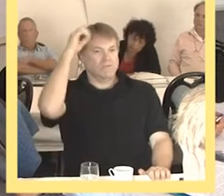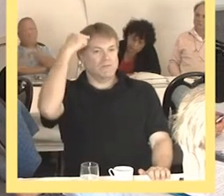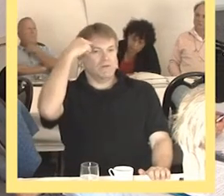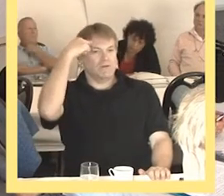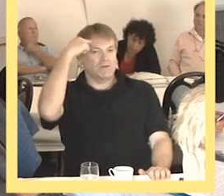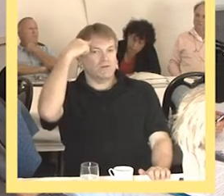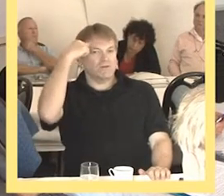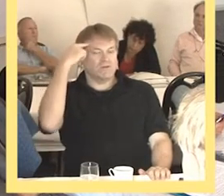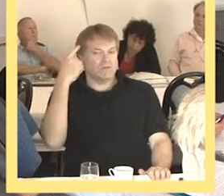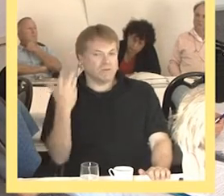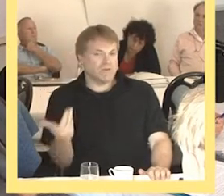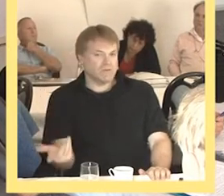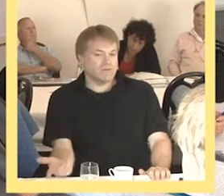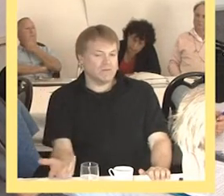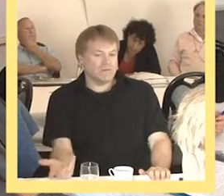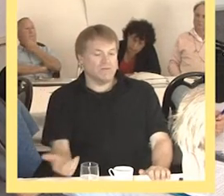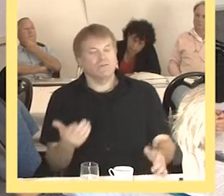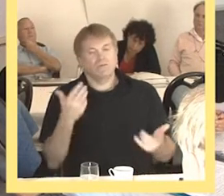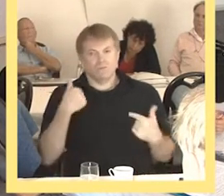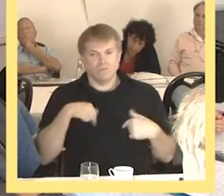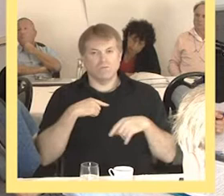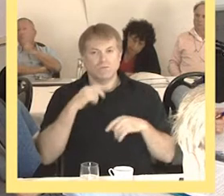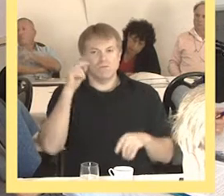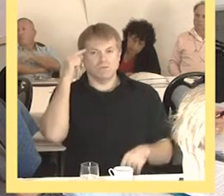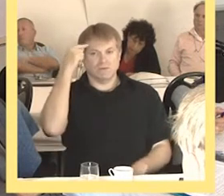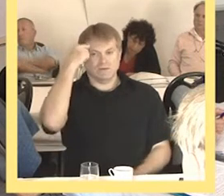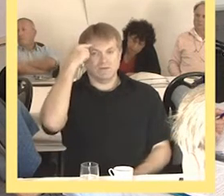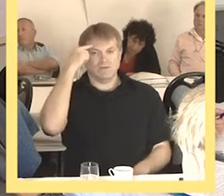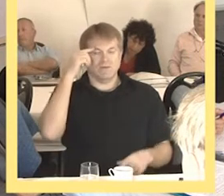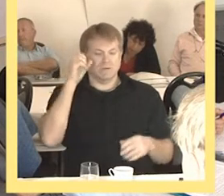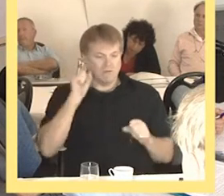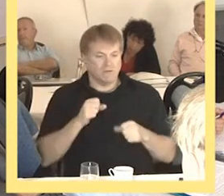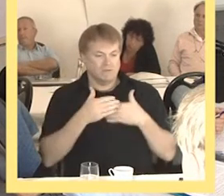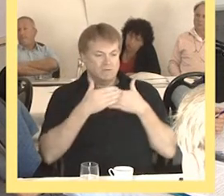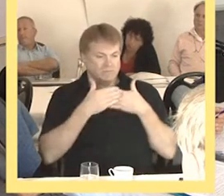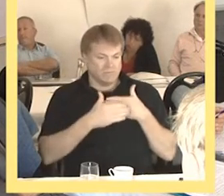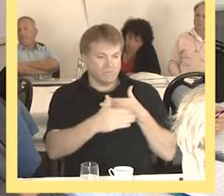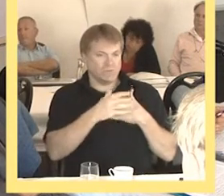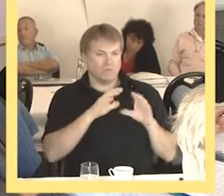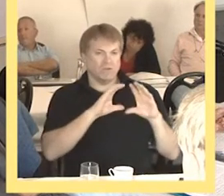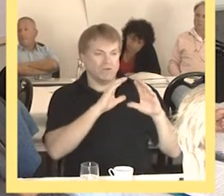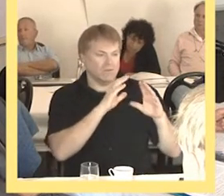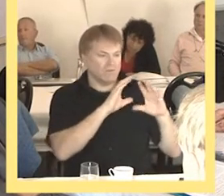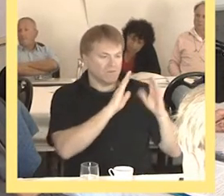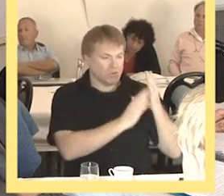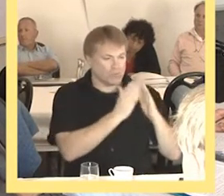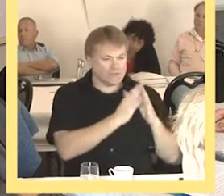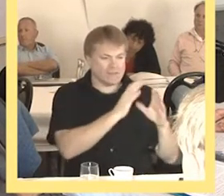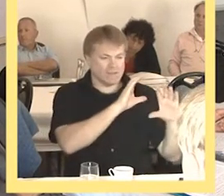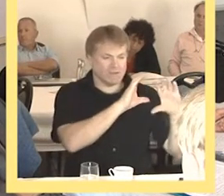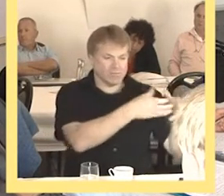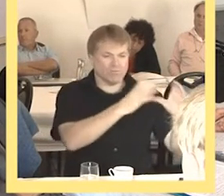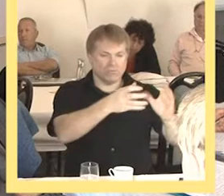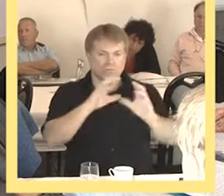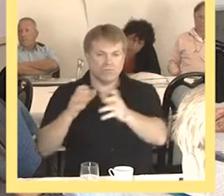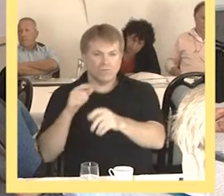that's the way of thinking that we are building resilience is a very important point, and building